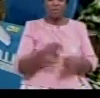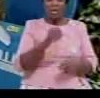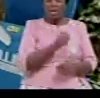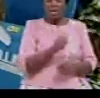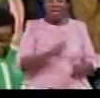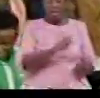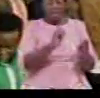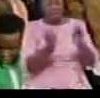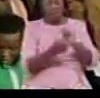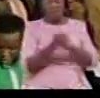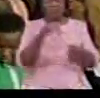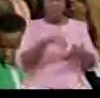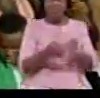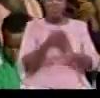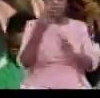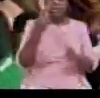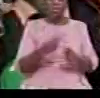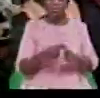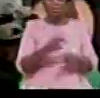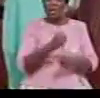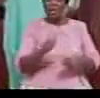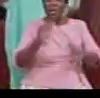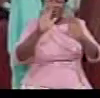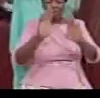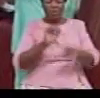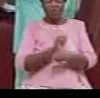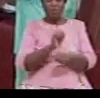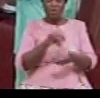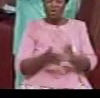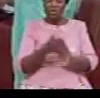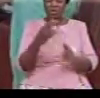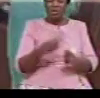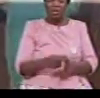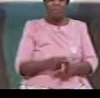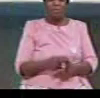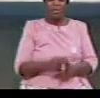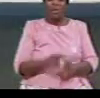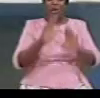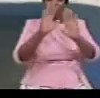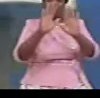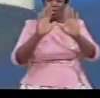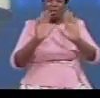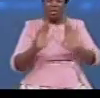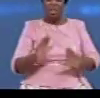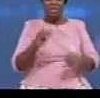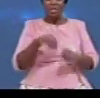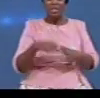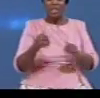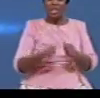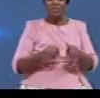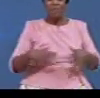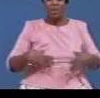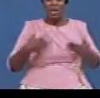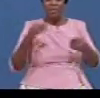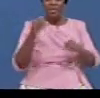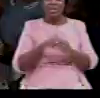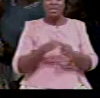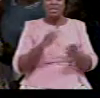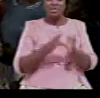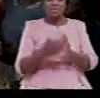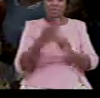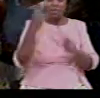transformation, a miracle. Signs and wonders in every life in